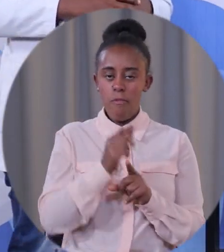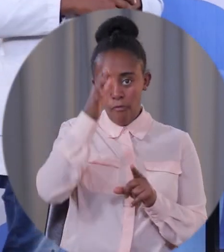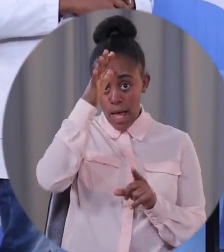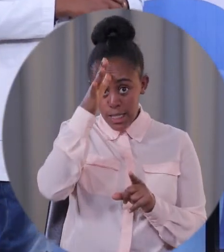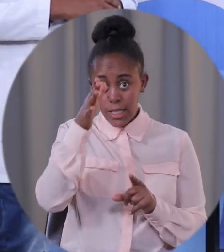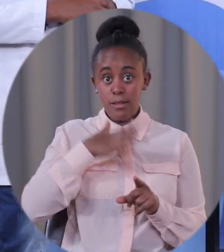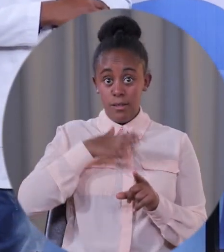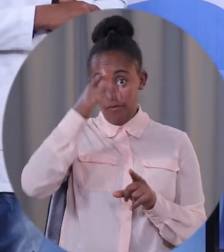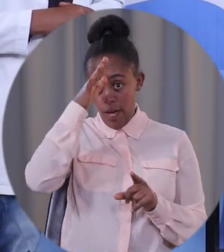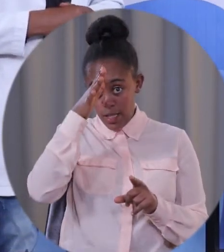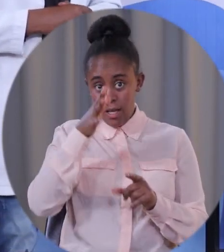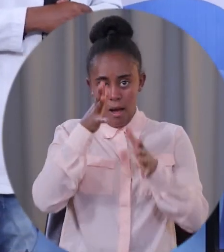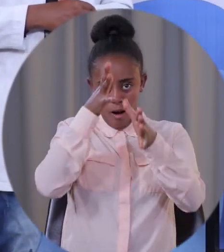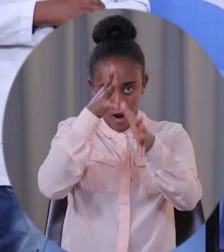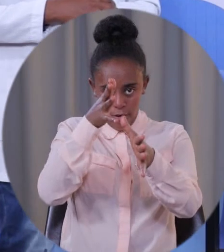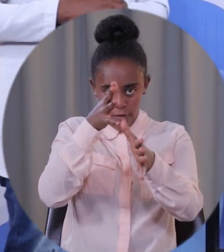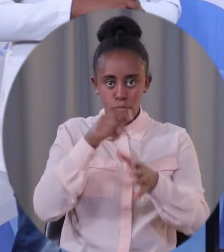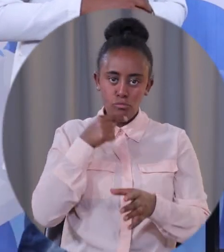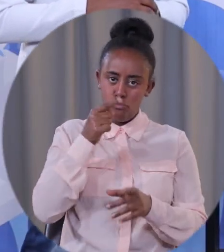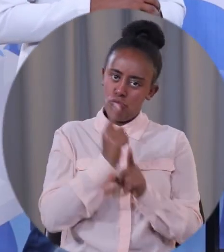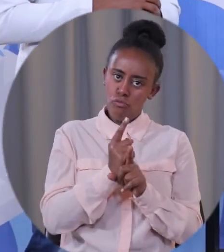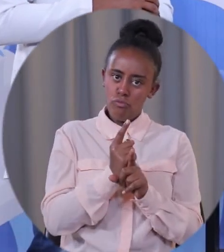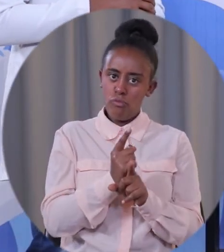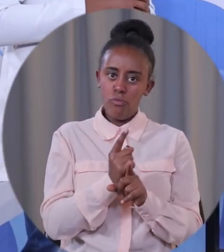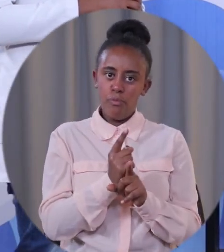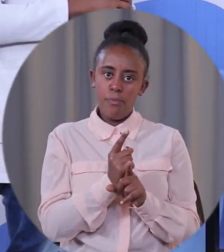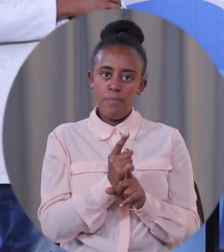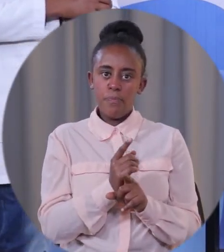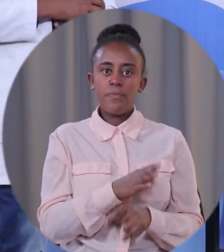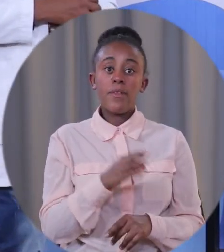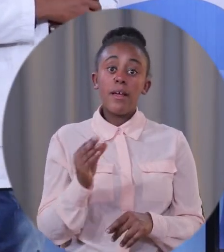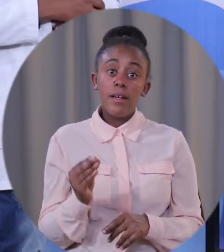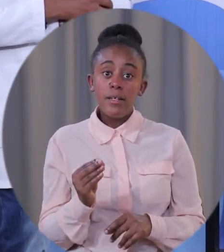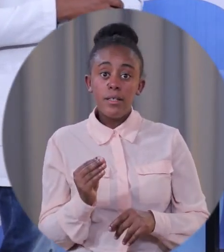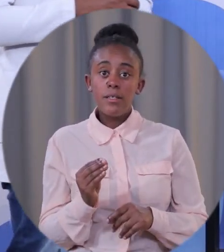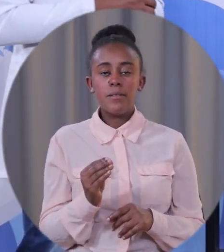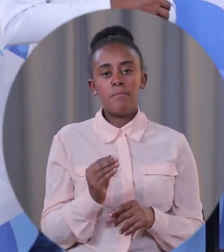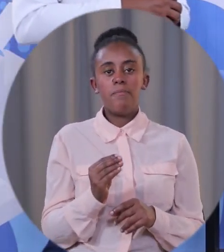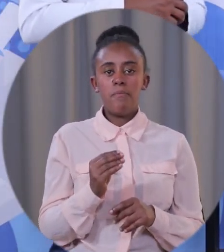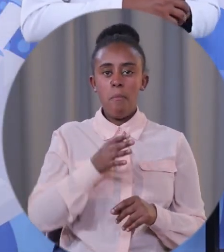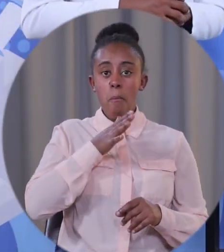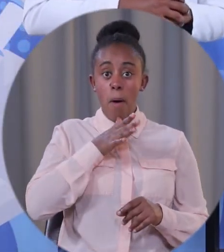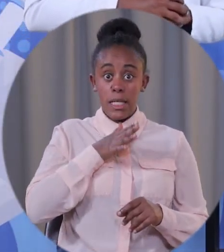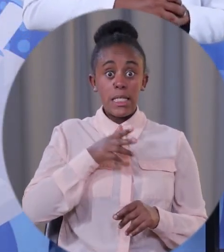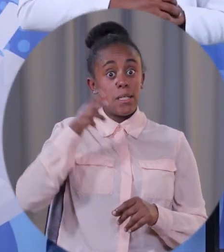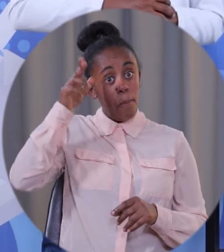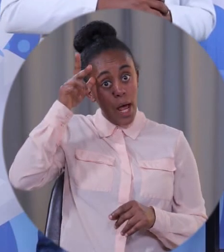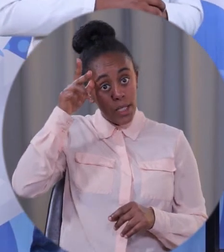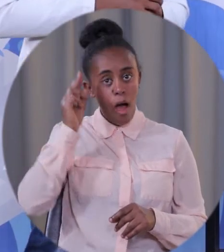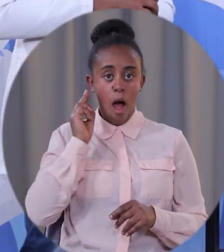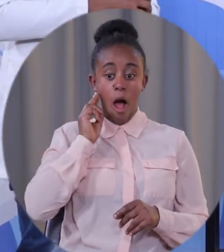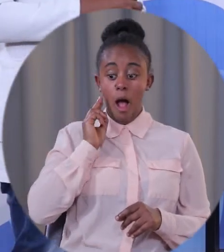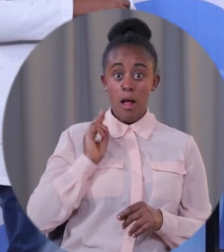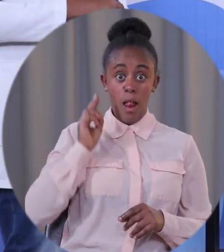father is grandfather, you are correct. And if you answer, my mother's brother,